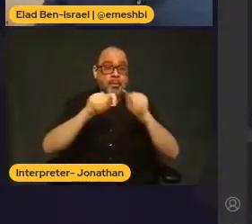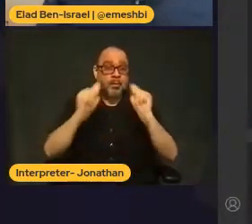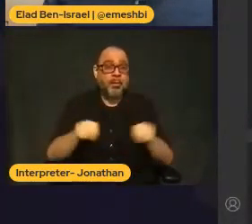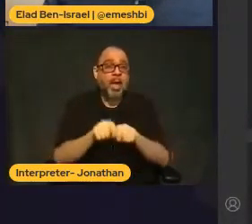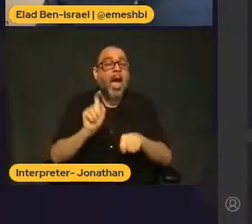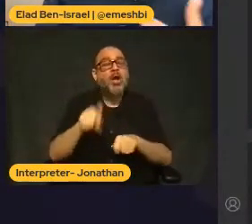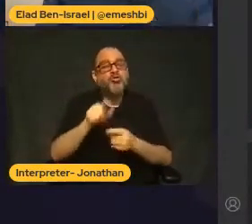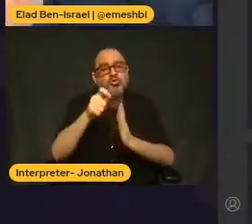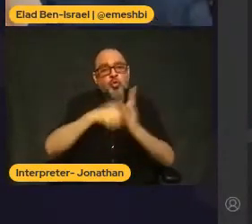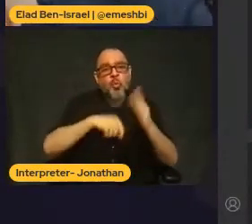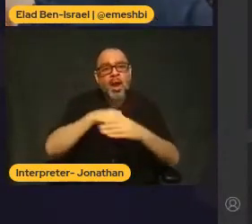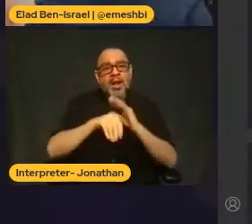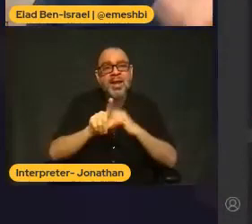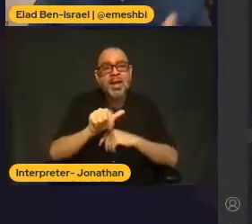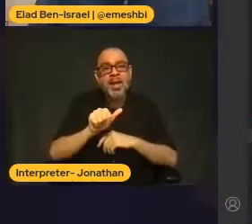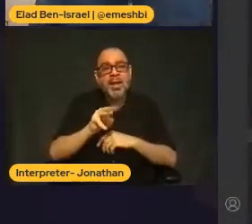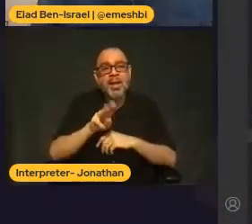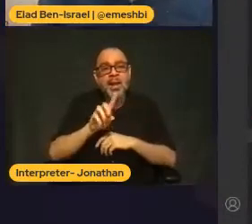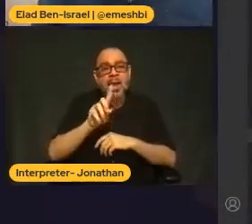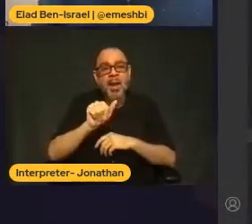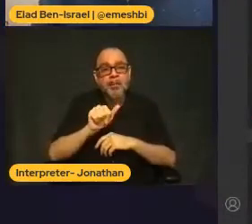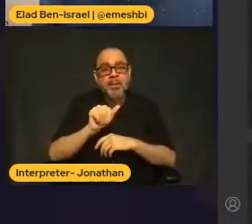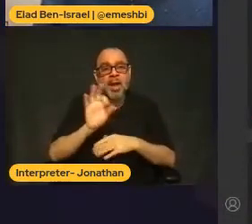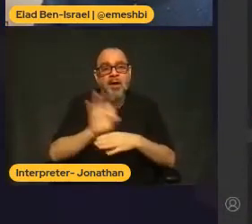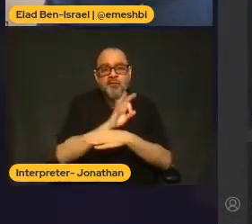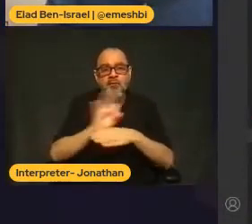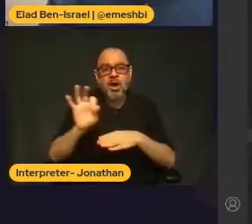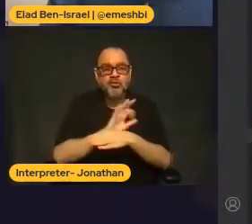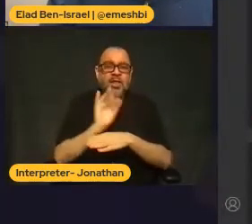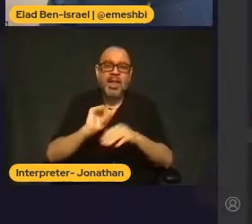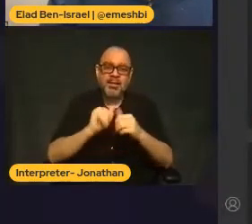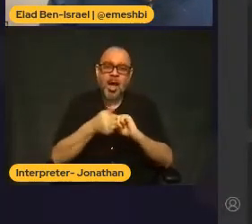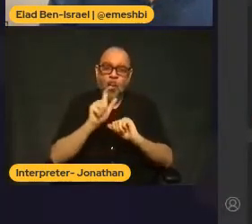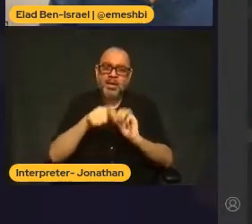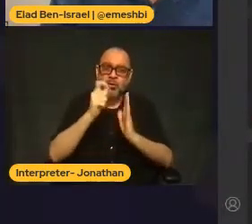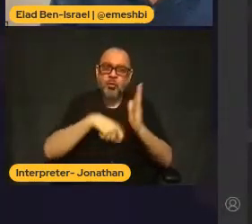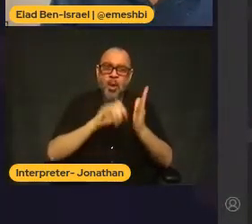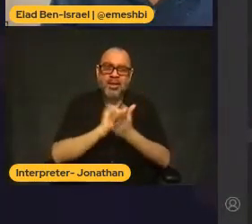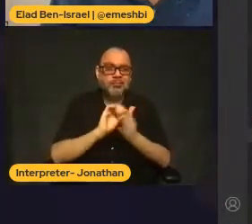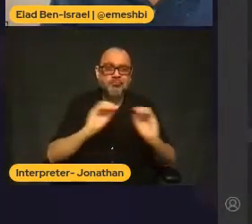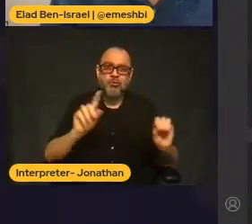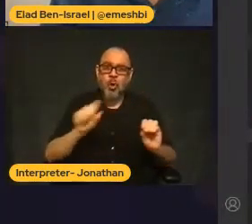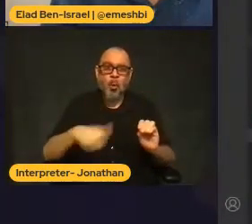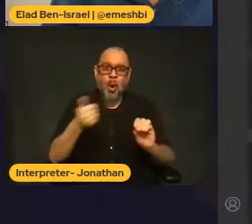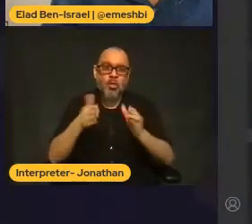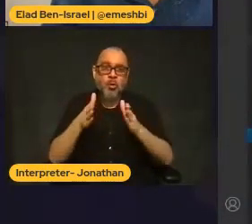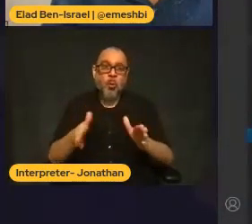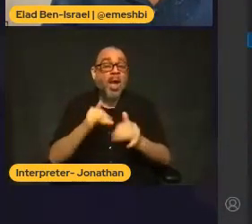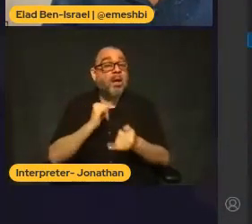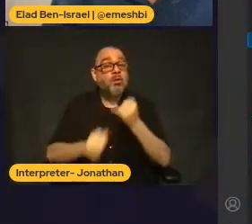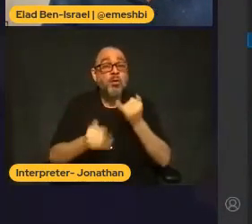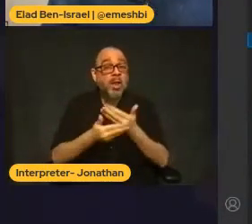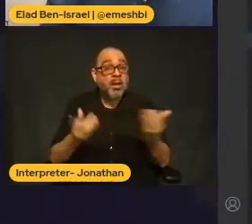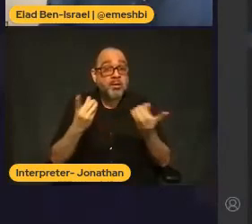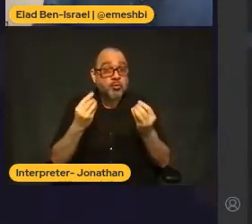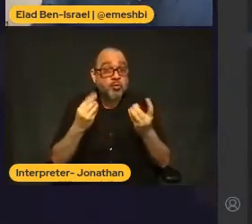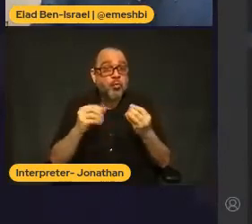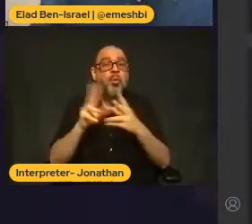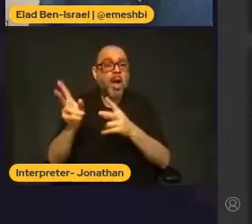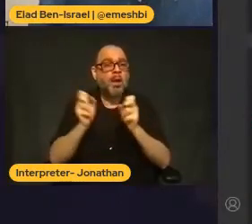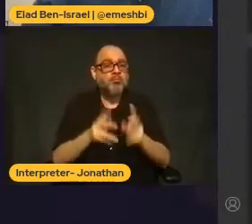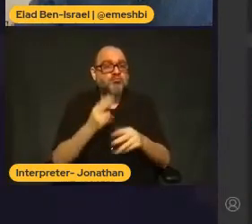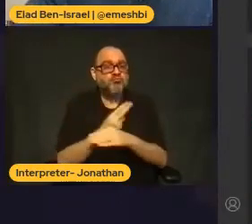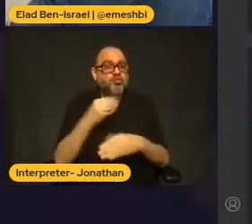function, because that's how I need to write this. There's no other way. And so last thing I want to do is basically use this in my Lambda function, which you